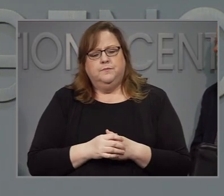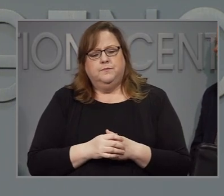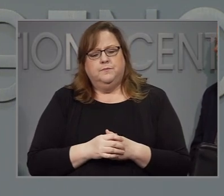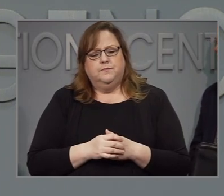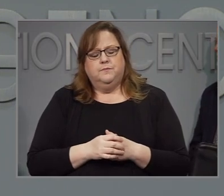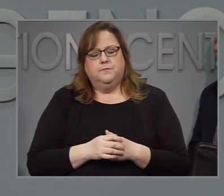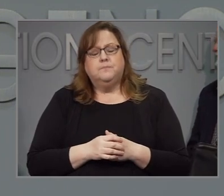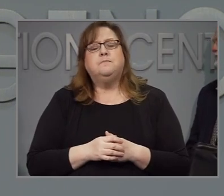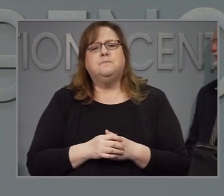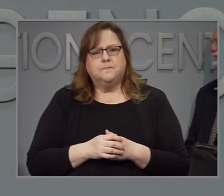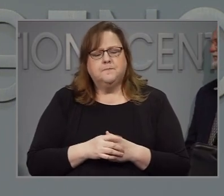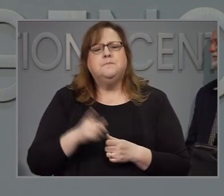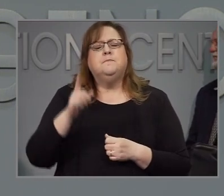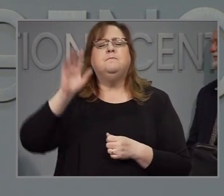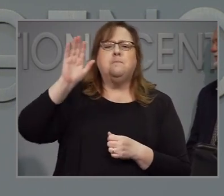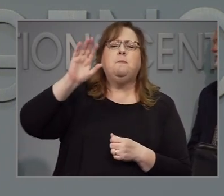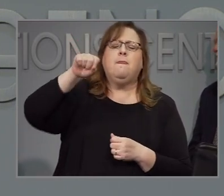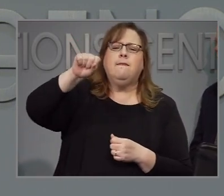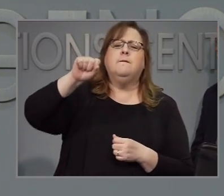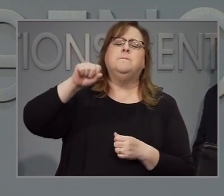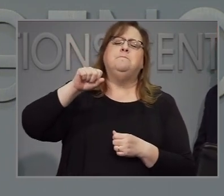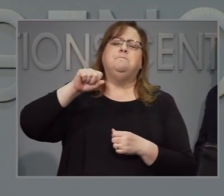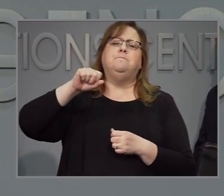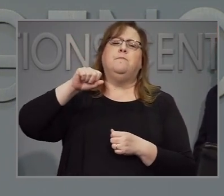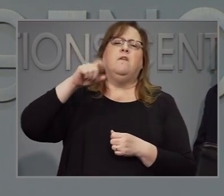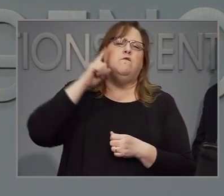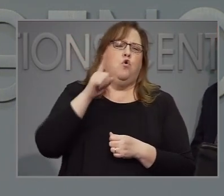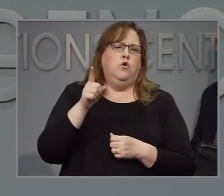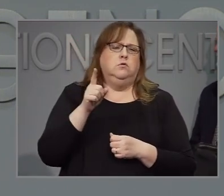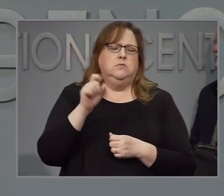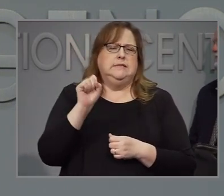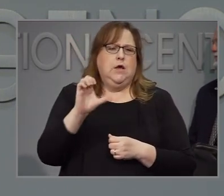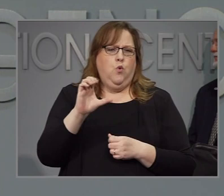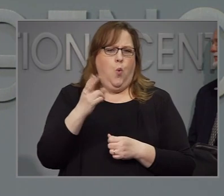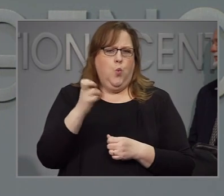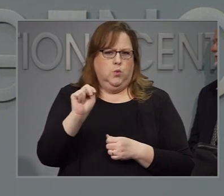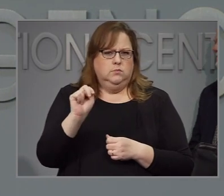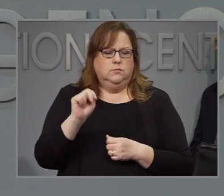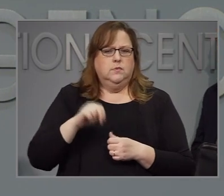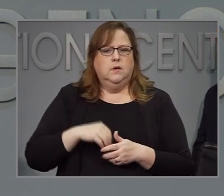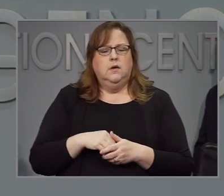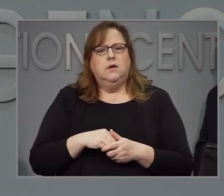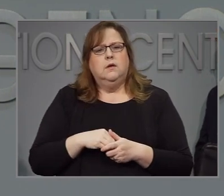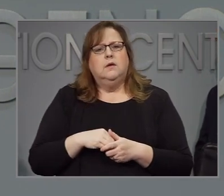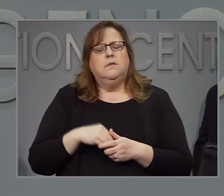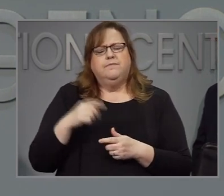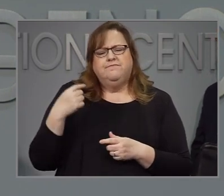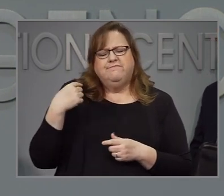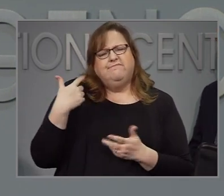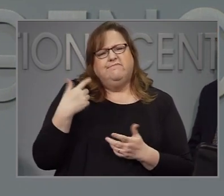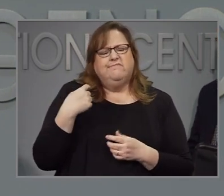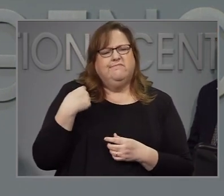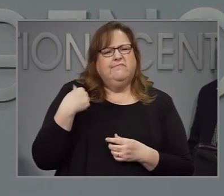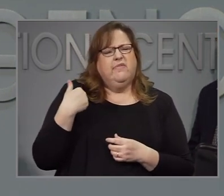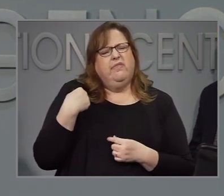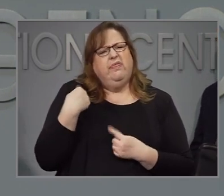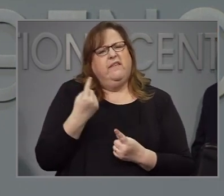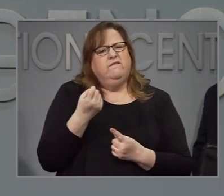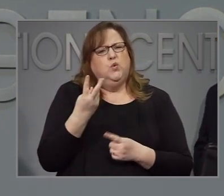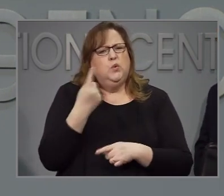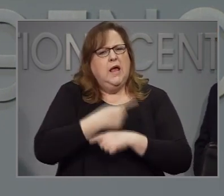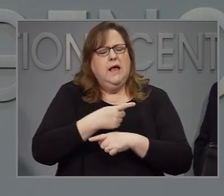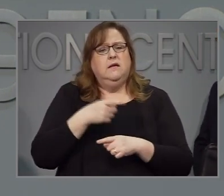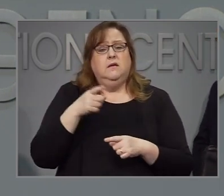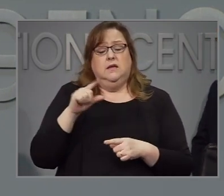Yes, this question is for Secretary Cohen. In the last couple of days, Guilford County has gone from zero